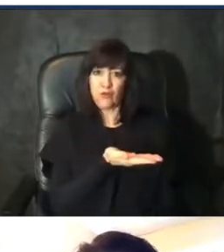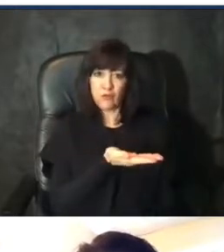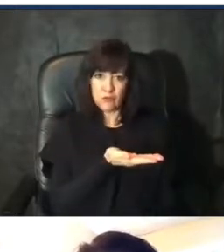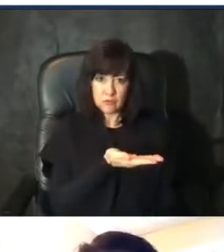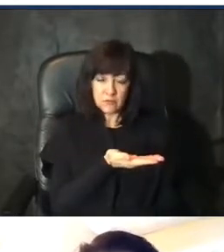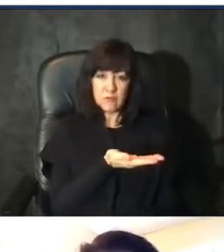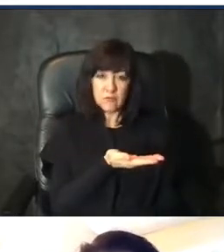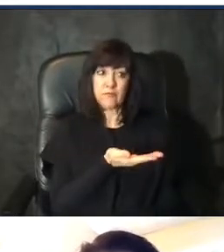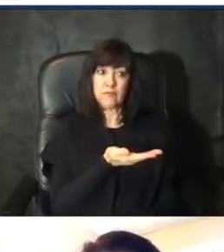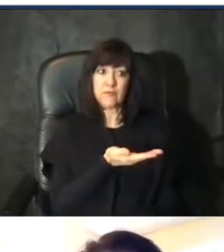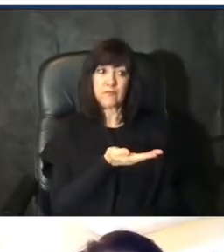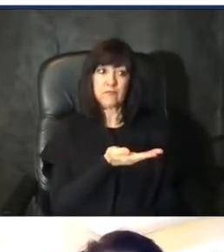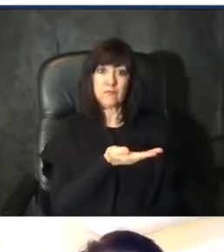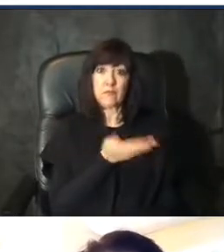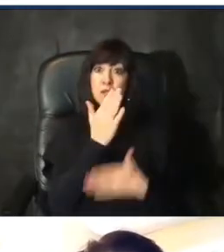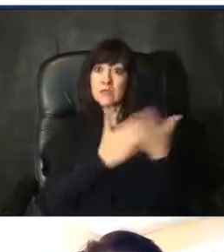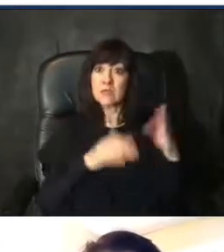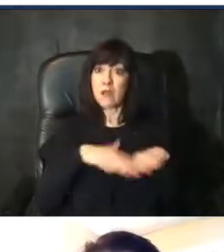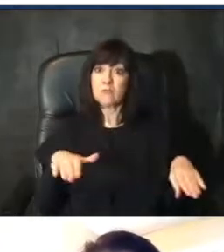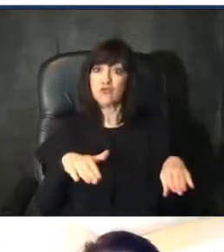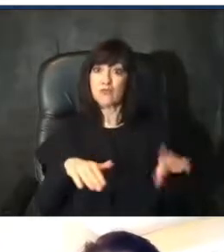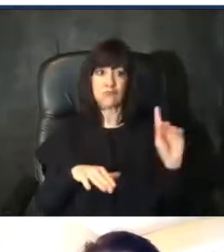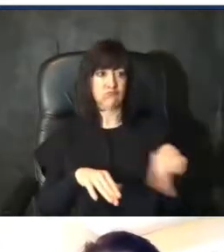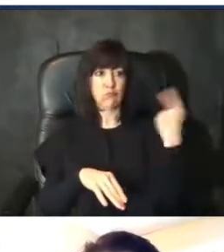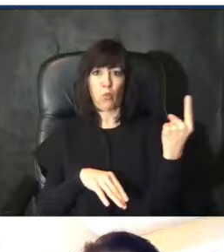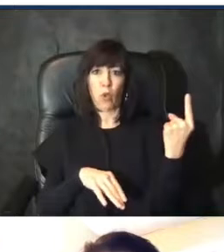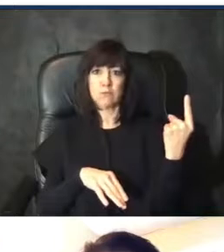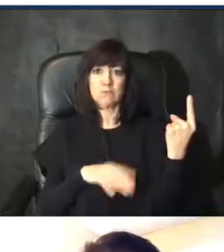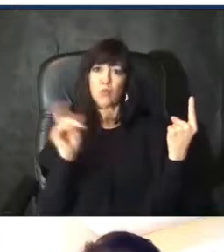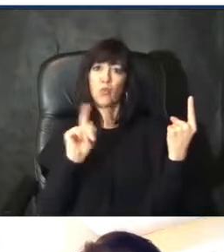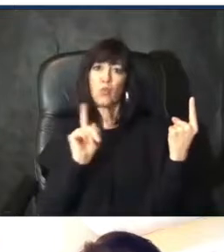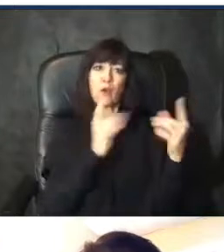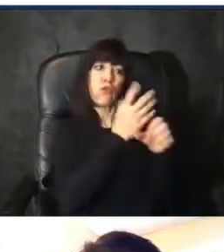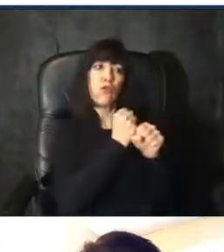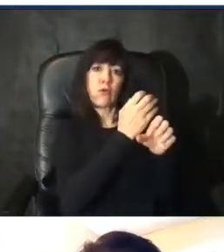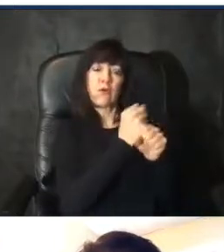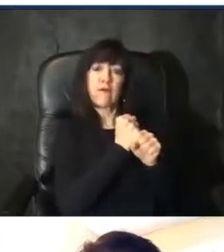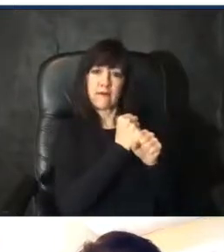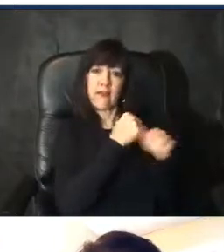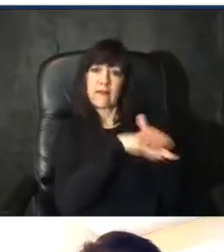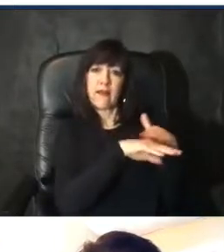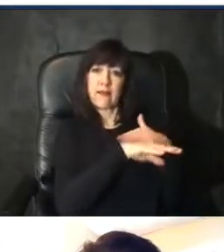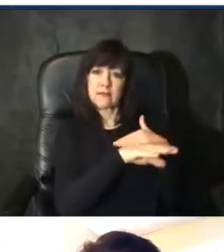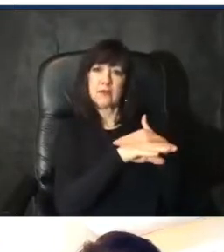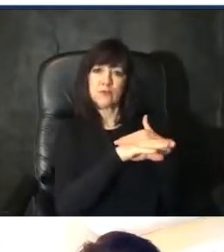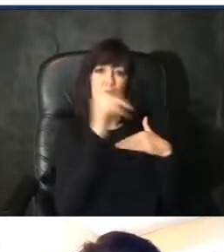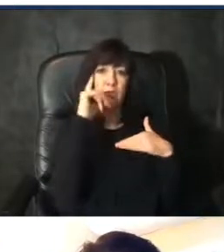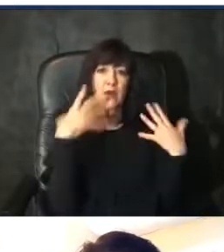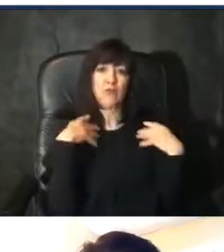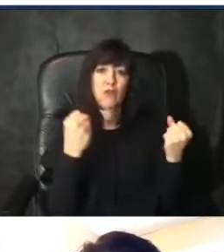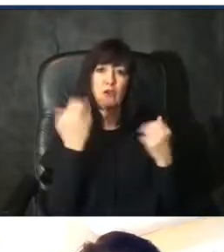only place where they're able to access those services. So we know that both children are under increased